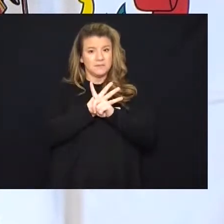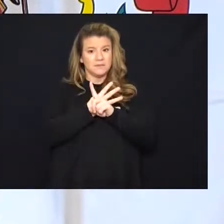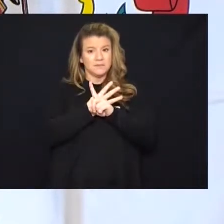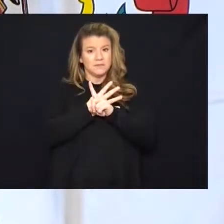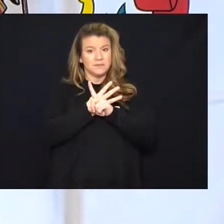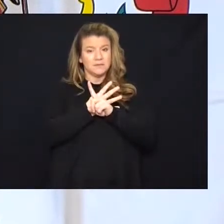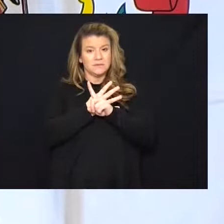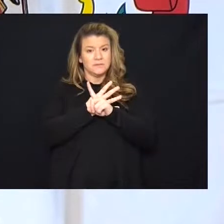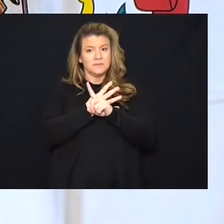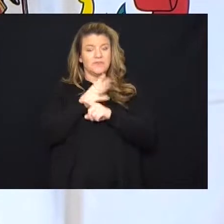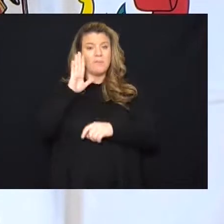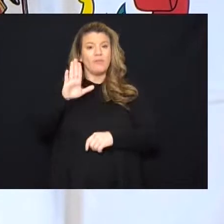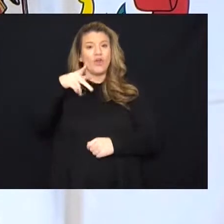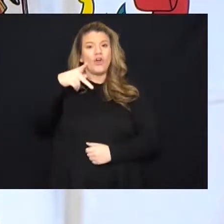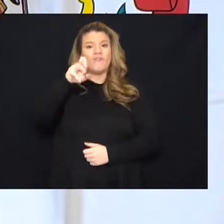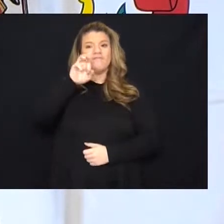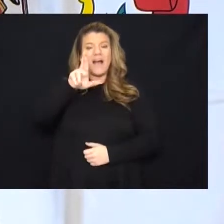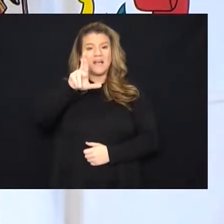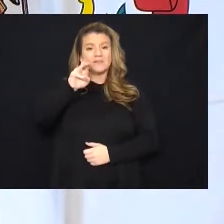their Pfizer or Moderna,